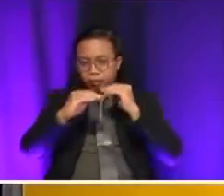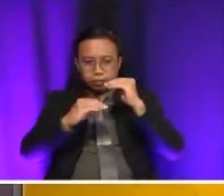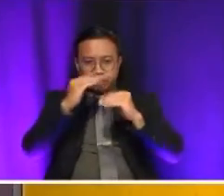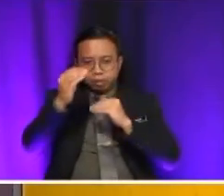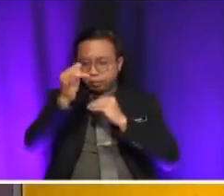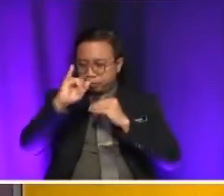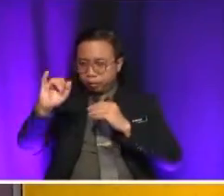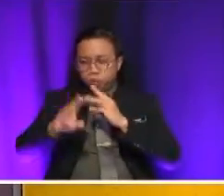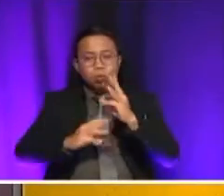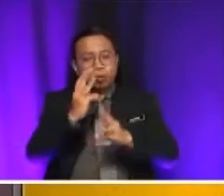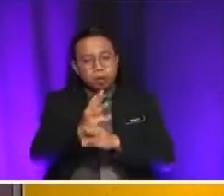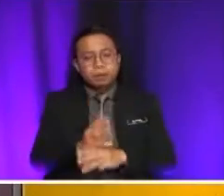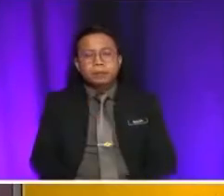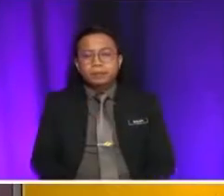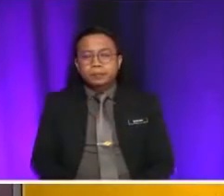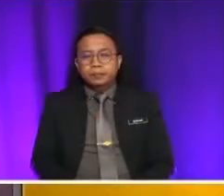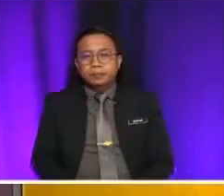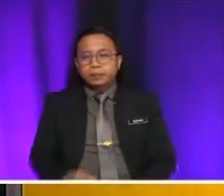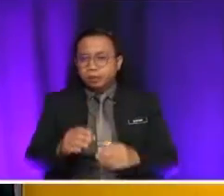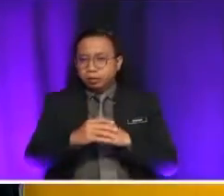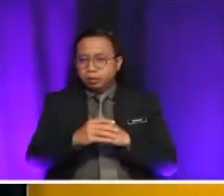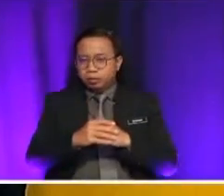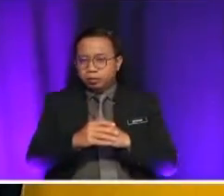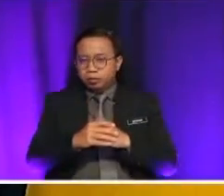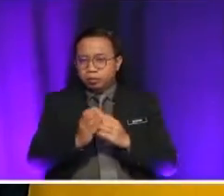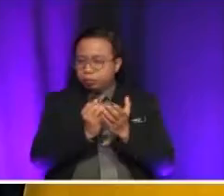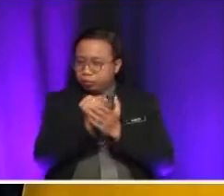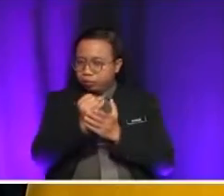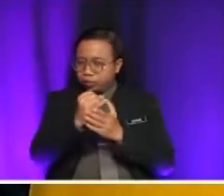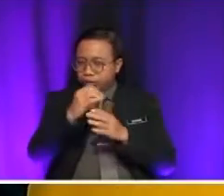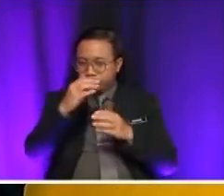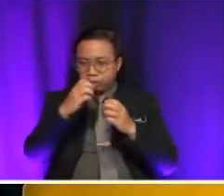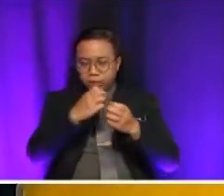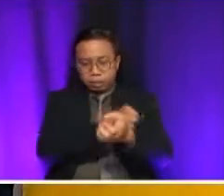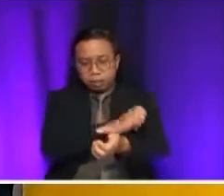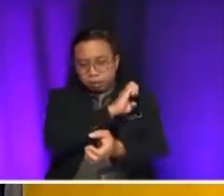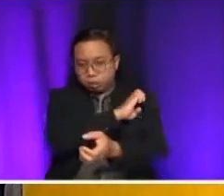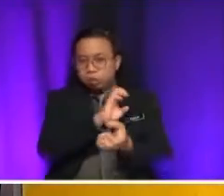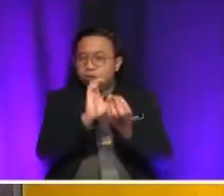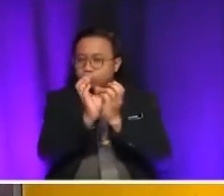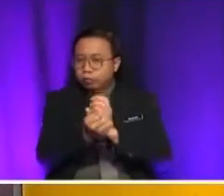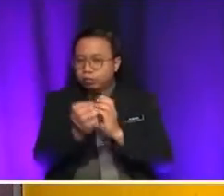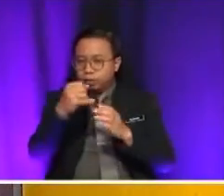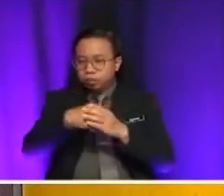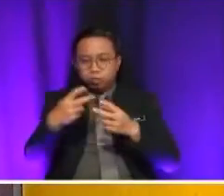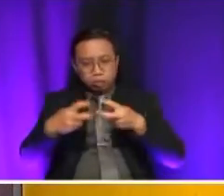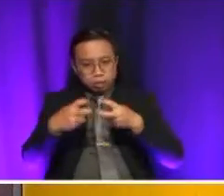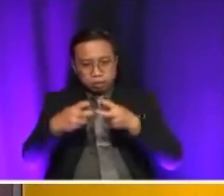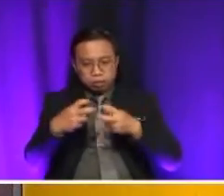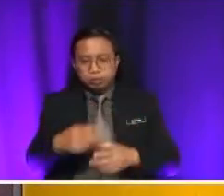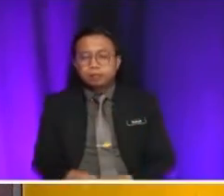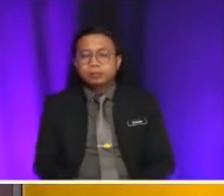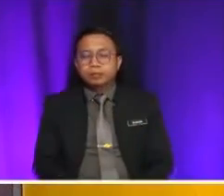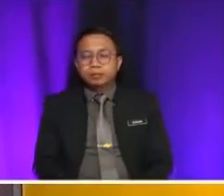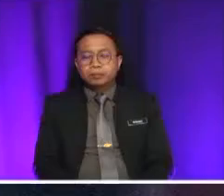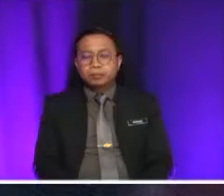why there is another solution, though currently on a smaller scale, is kinetic energy, which is converted into electrical energy.